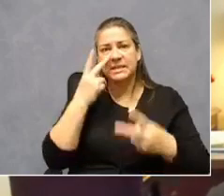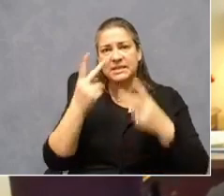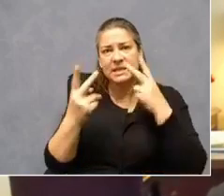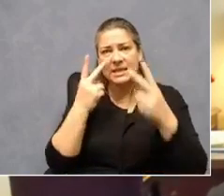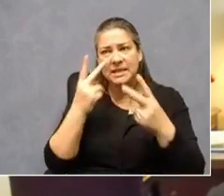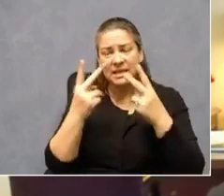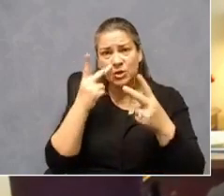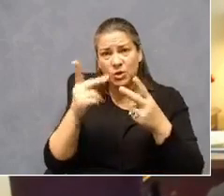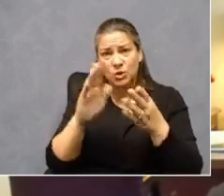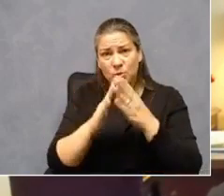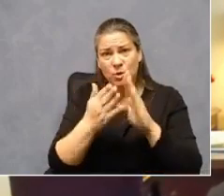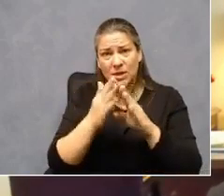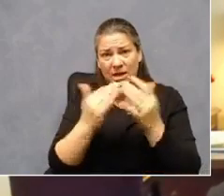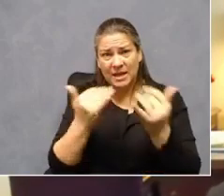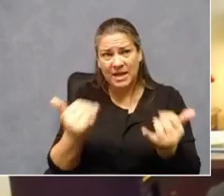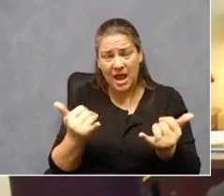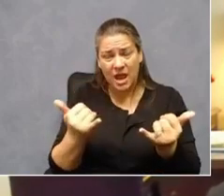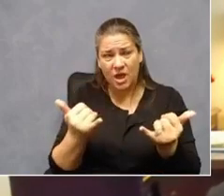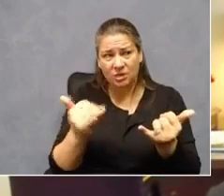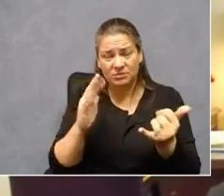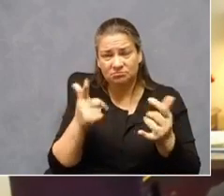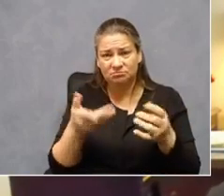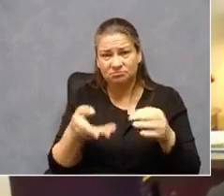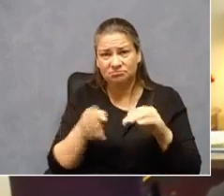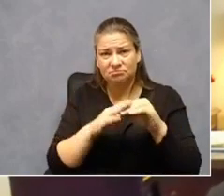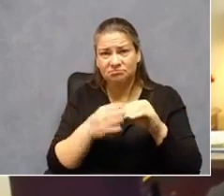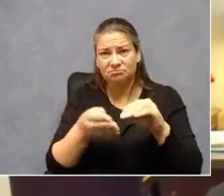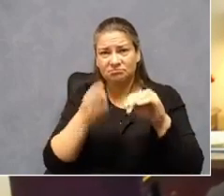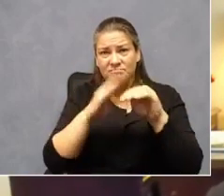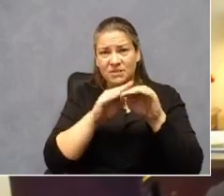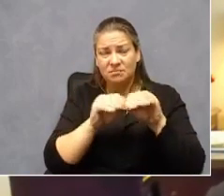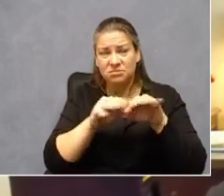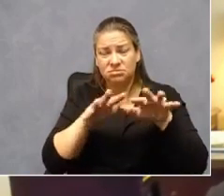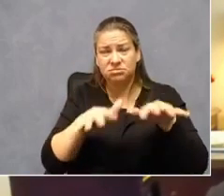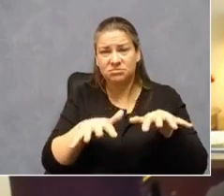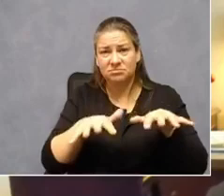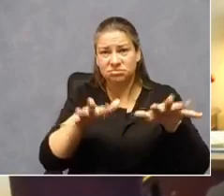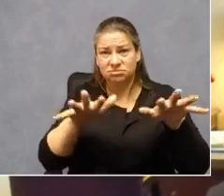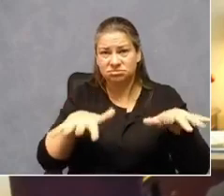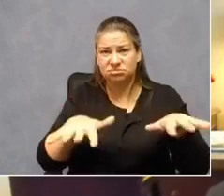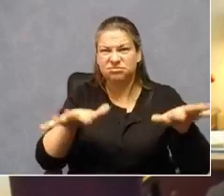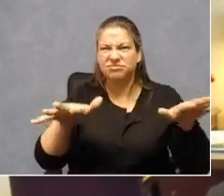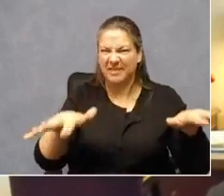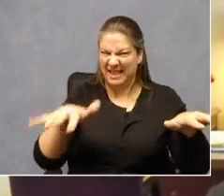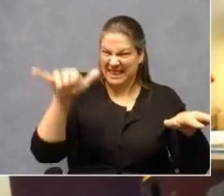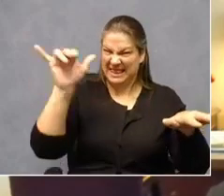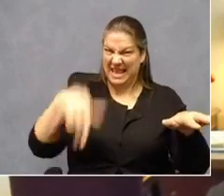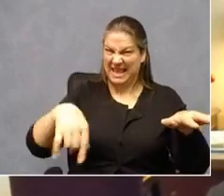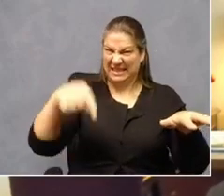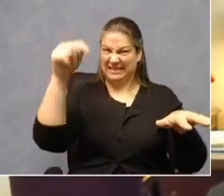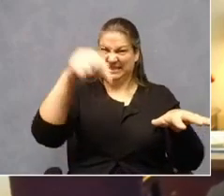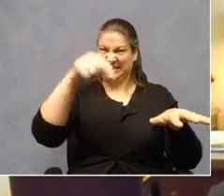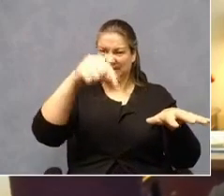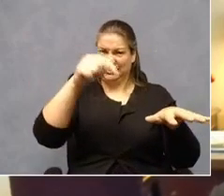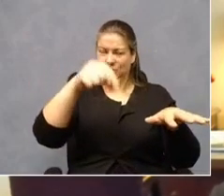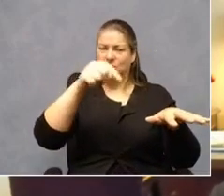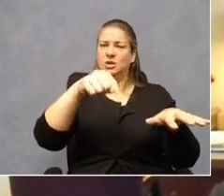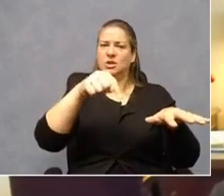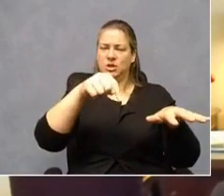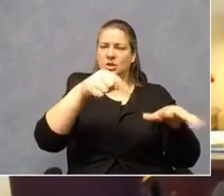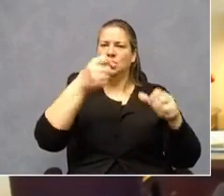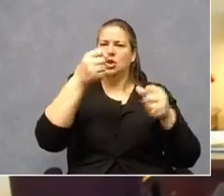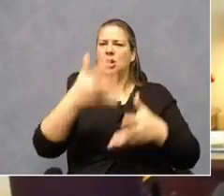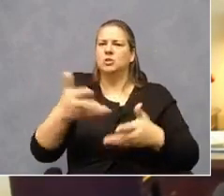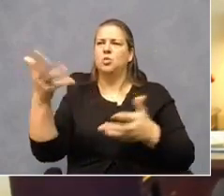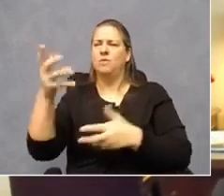across the Commonwealth. That is the driving factor in a lot of these long-term care facilities. You know,